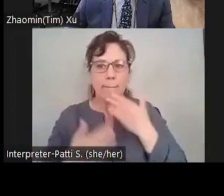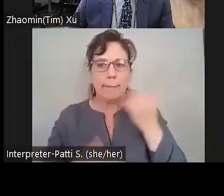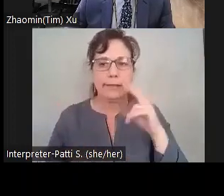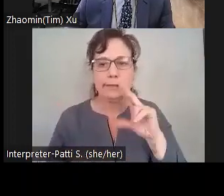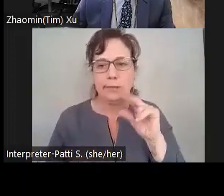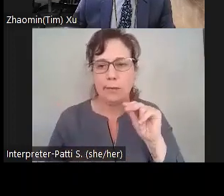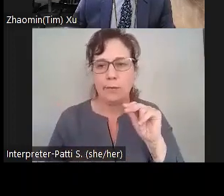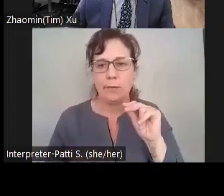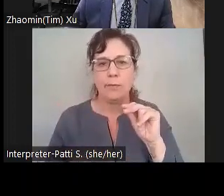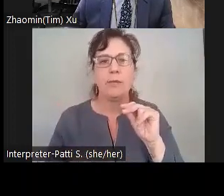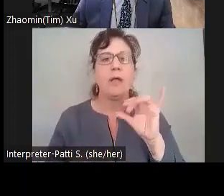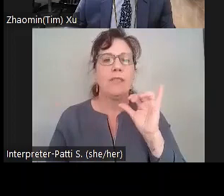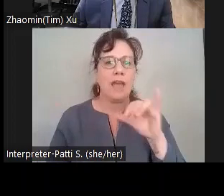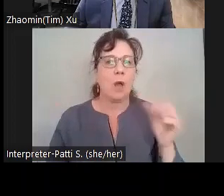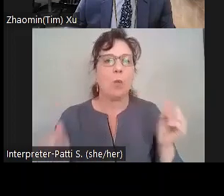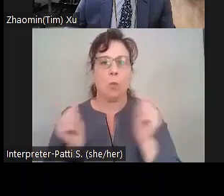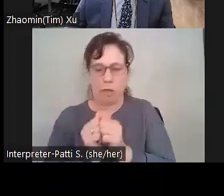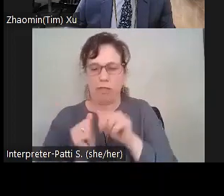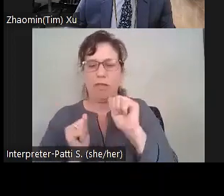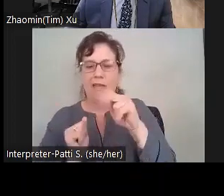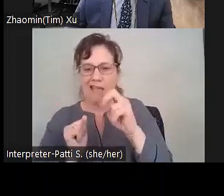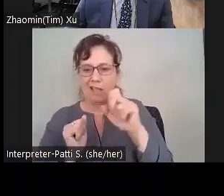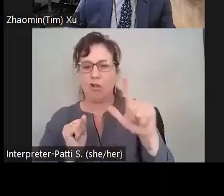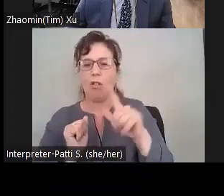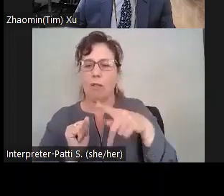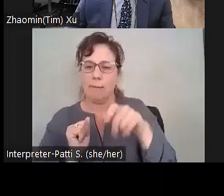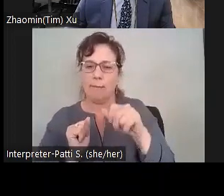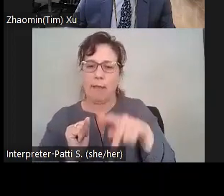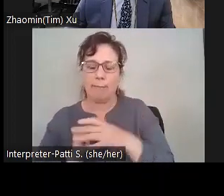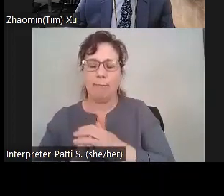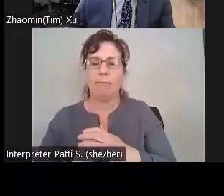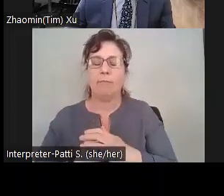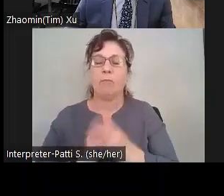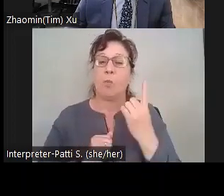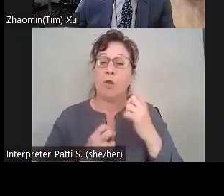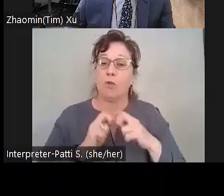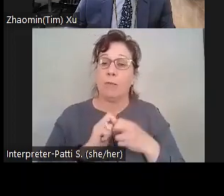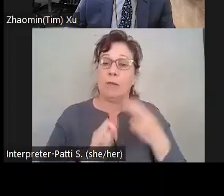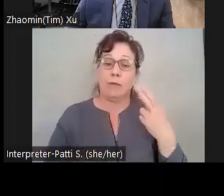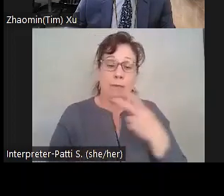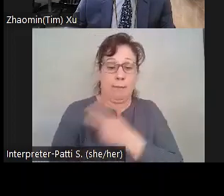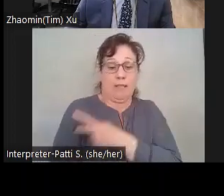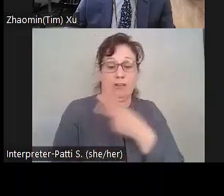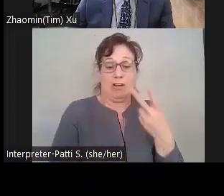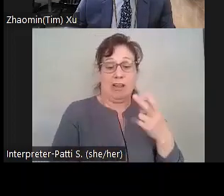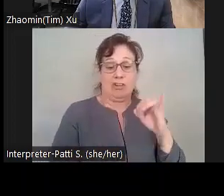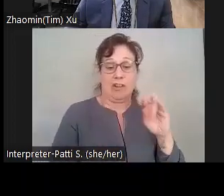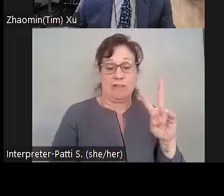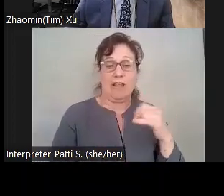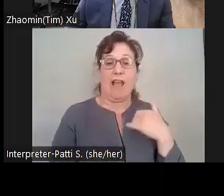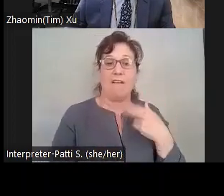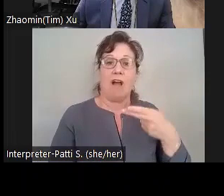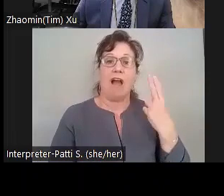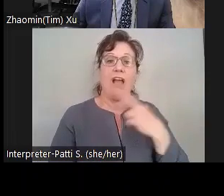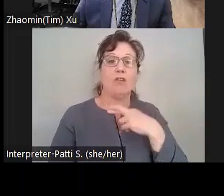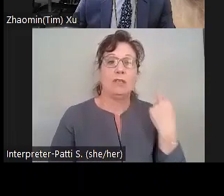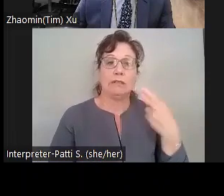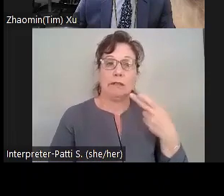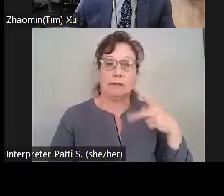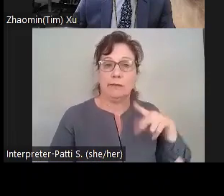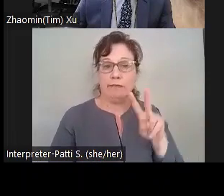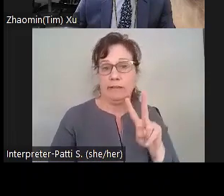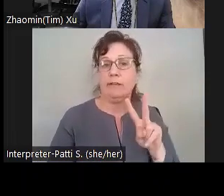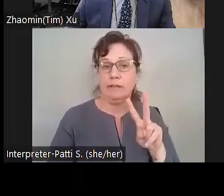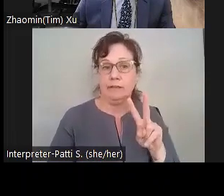anal pap. Part of the problem is that HIV patients have very high rates of high-risk HPV.